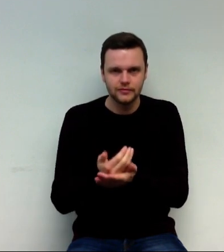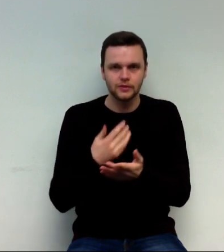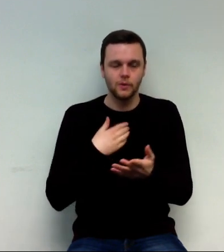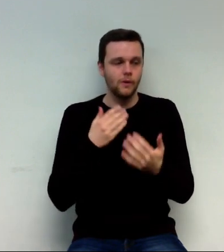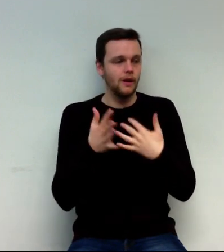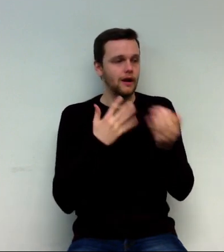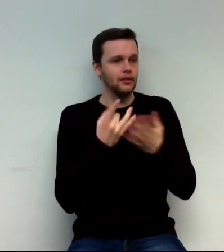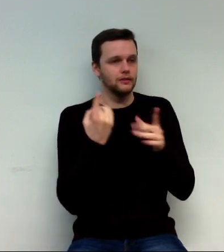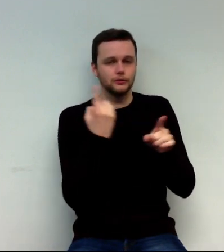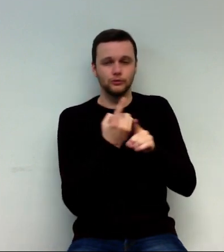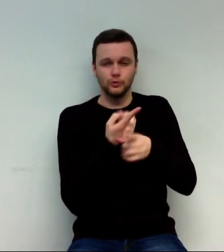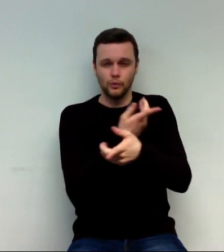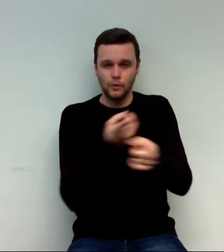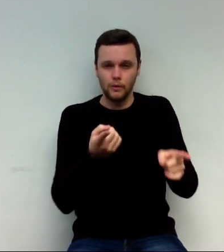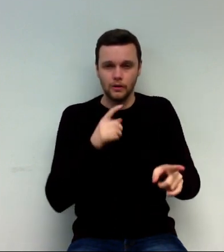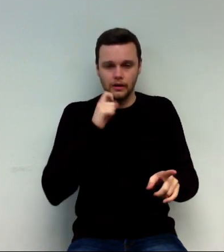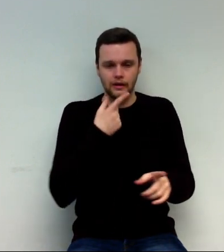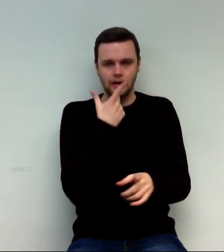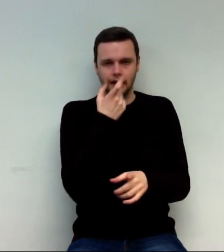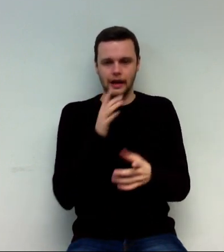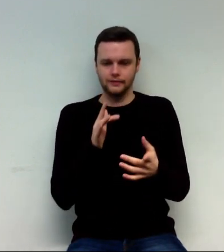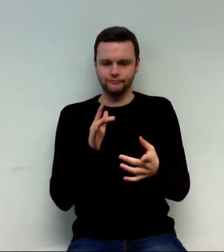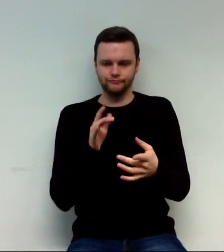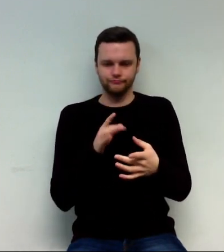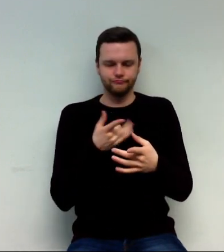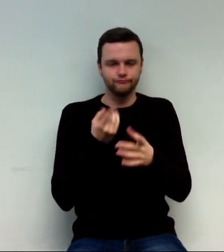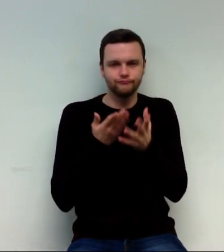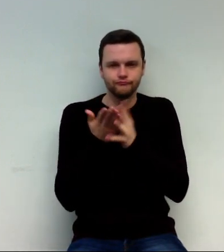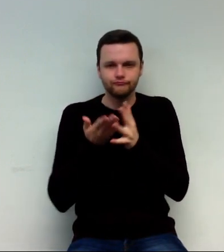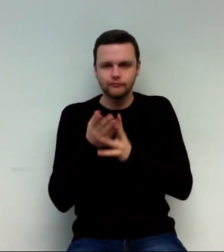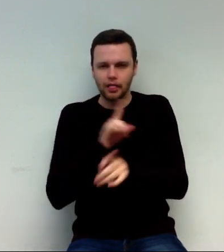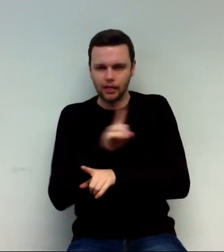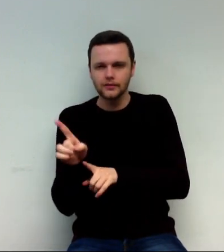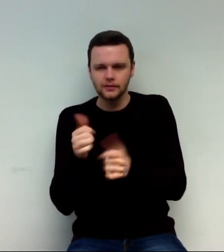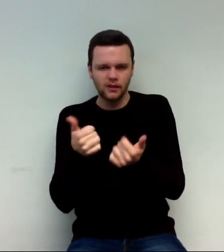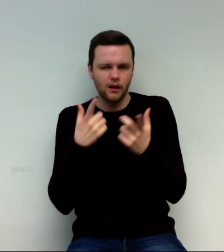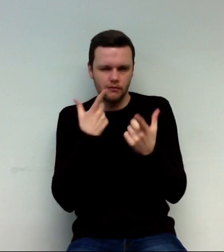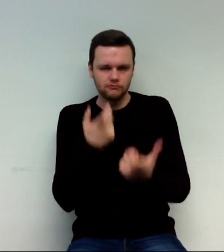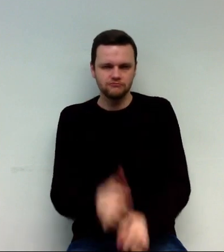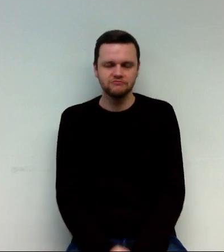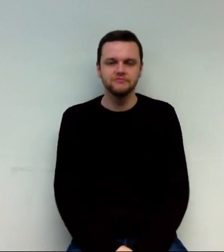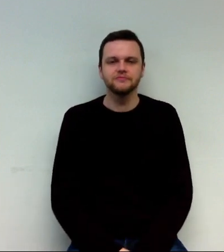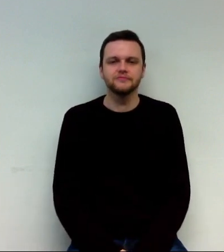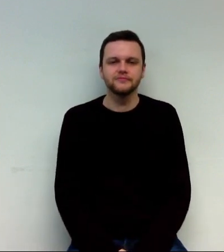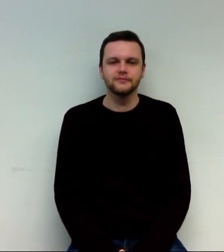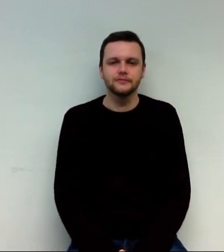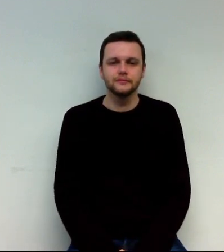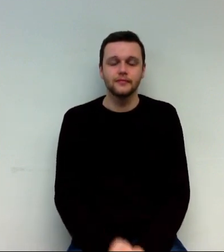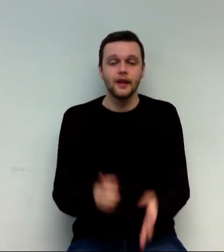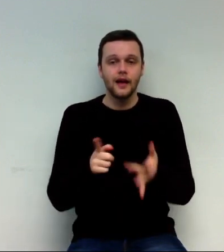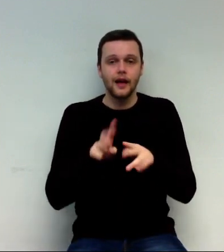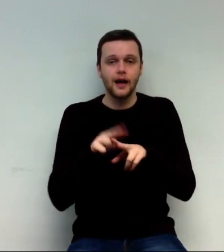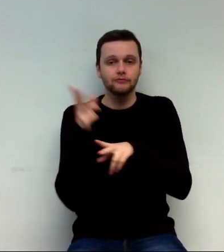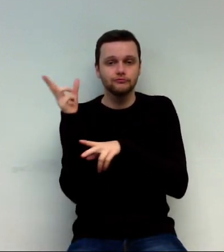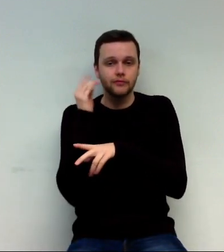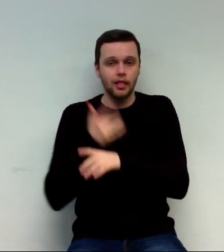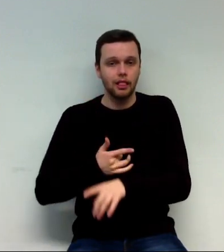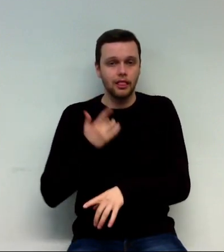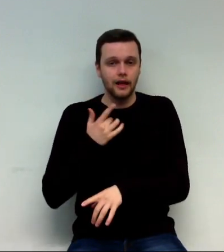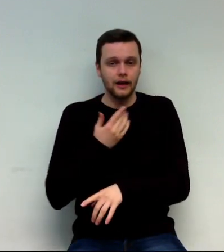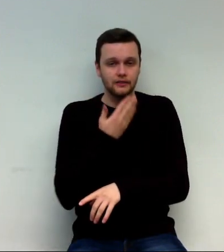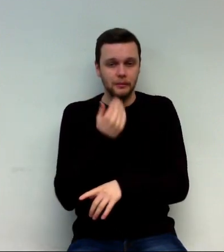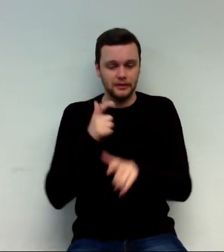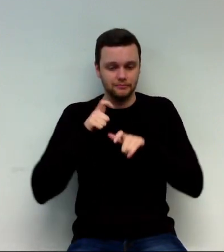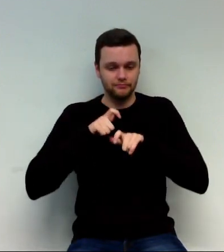guys tell you about, so you can come back later and have a look. And I guess if you are listening live, we do recommend sticking with us